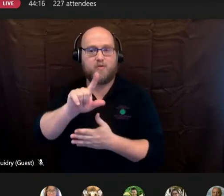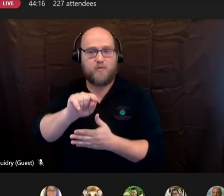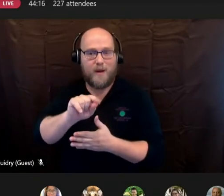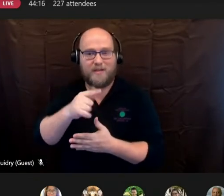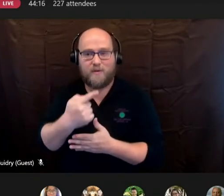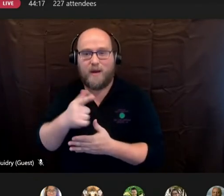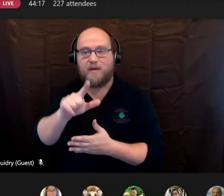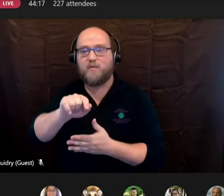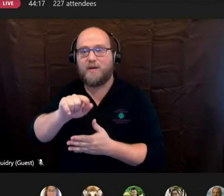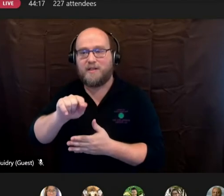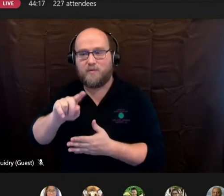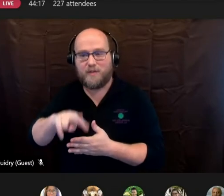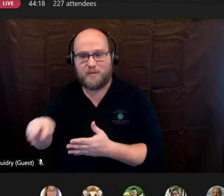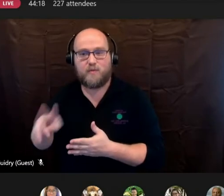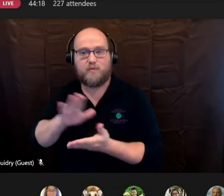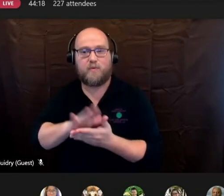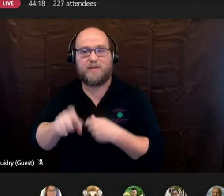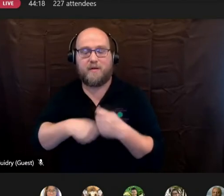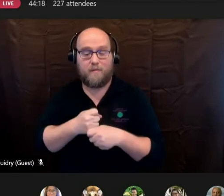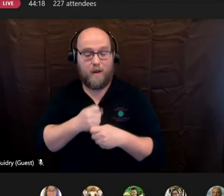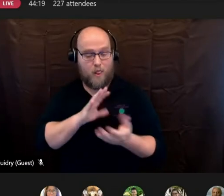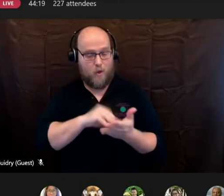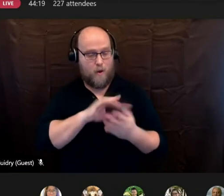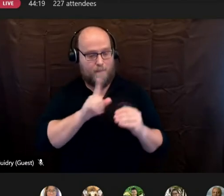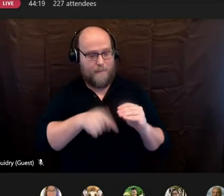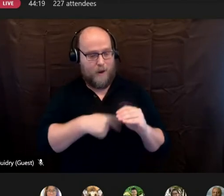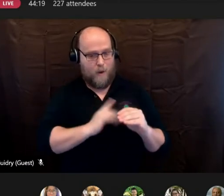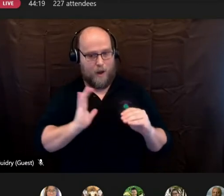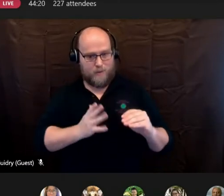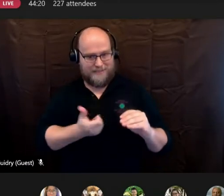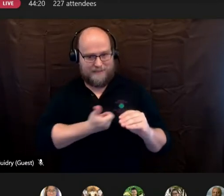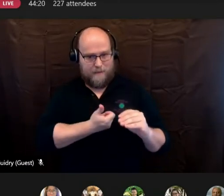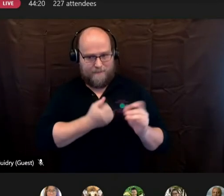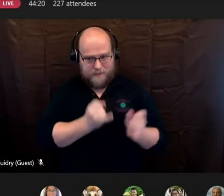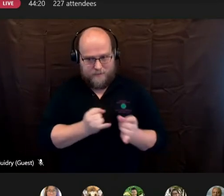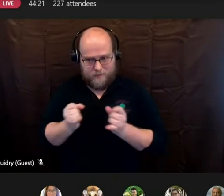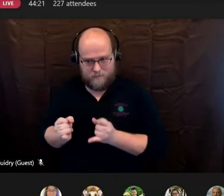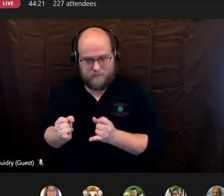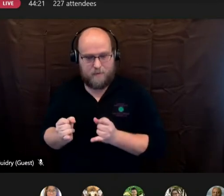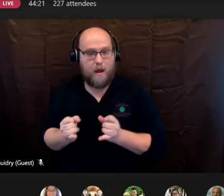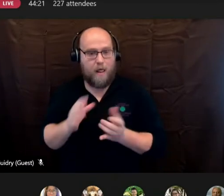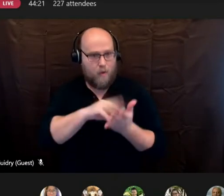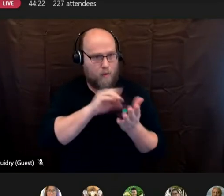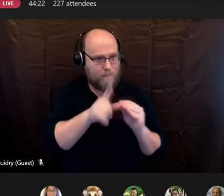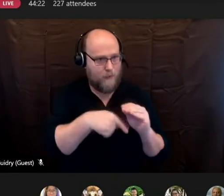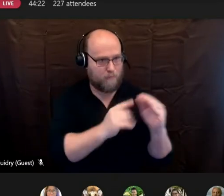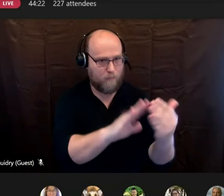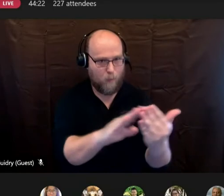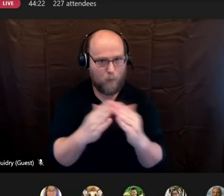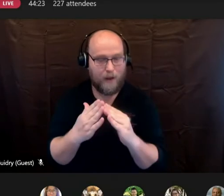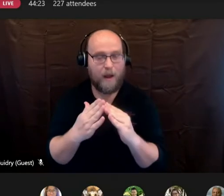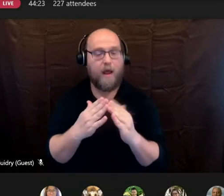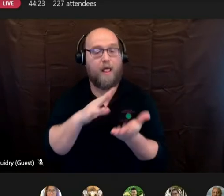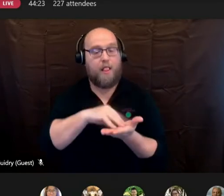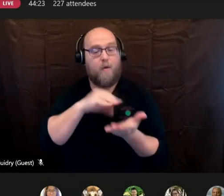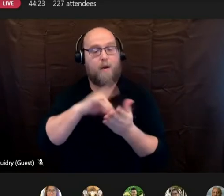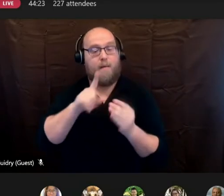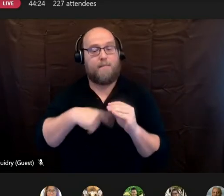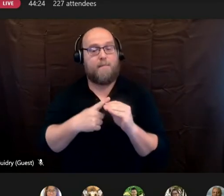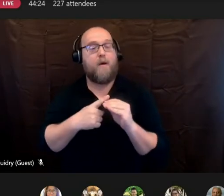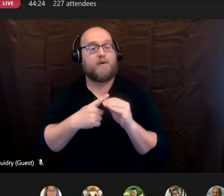ourselves as individuals, as a community, as a district, and we've learned a lot about